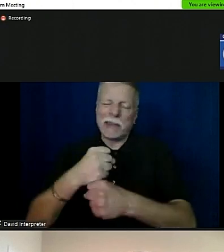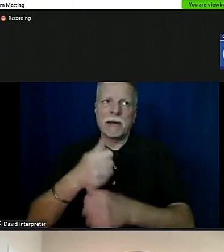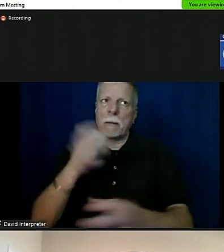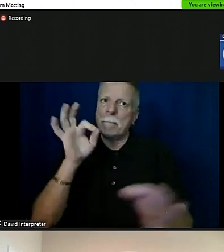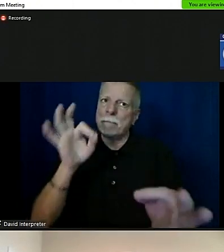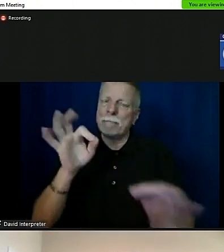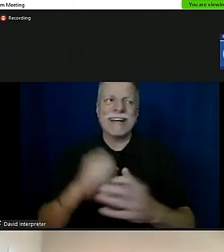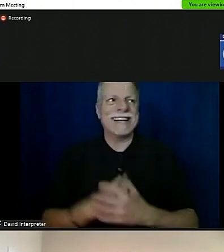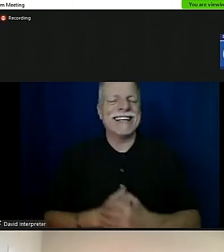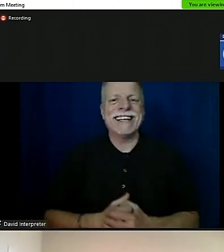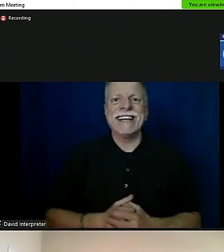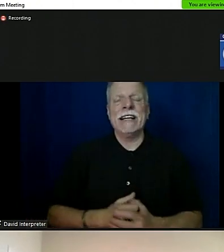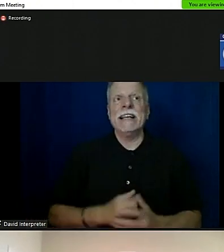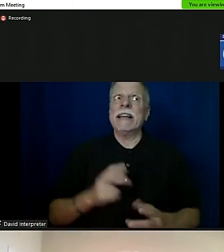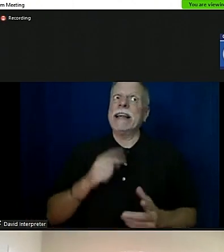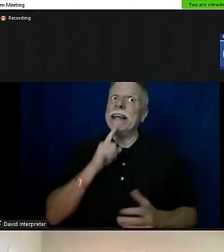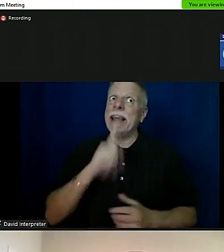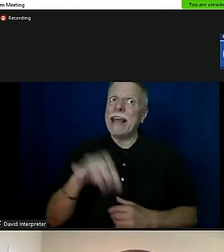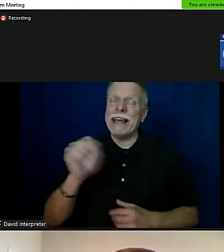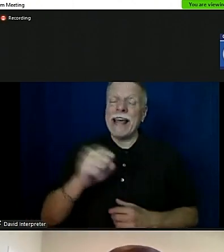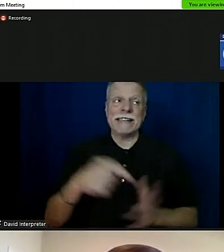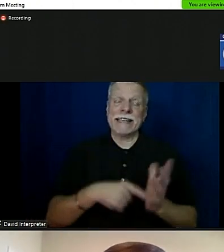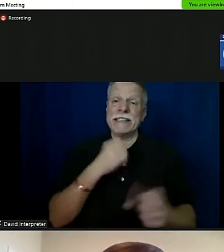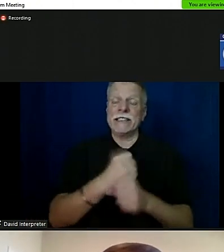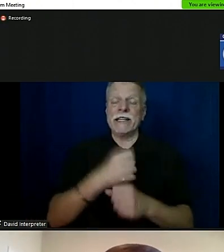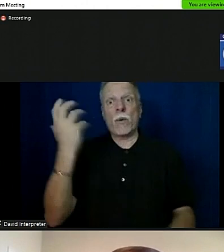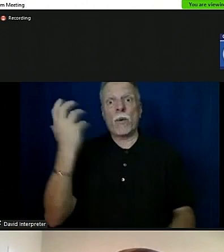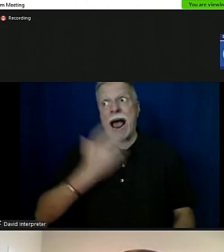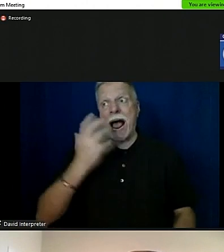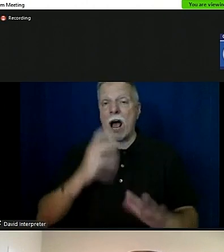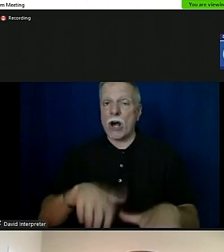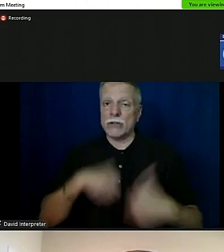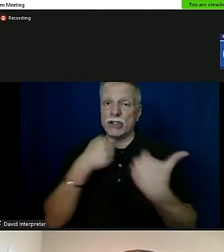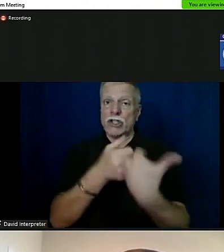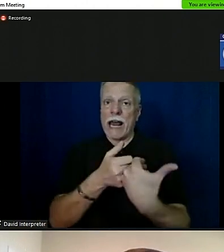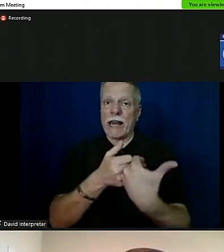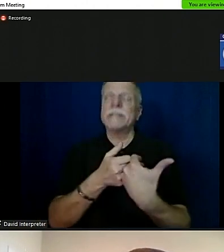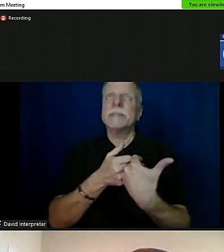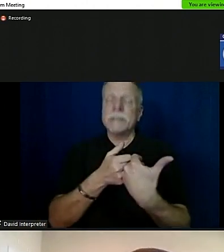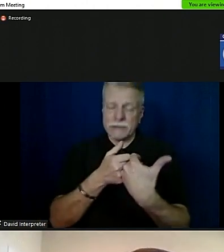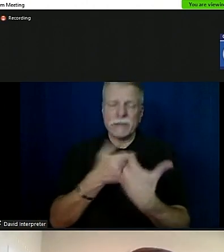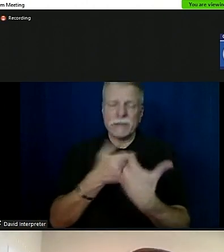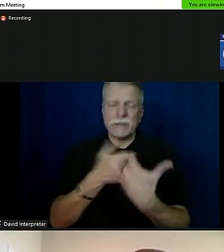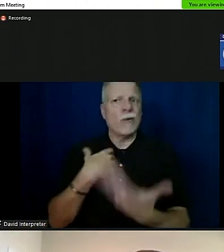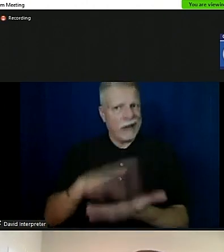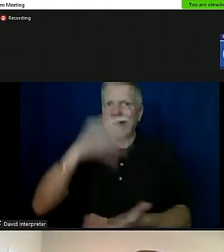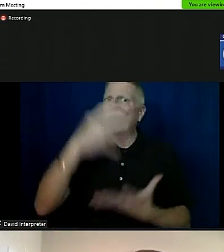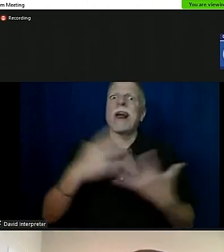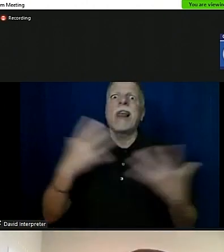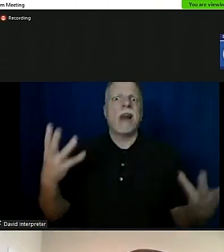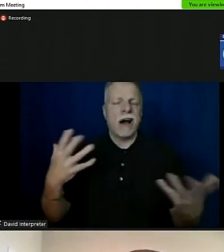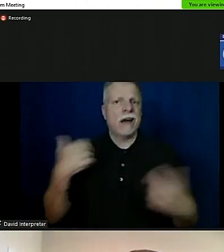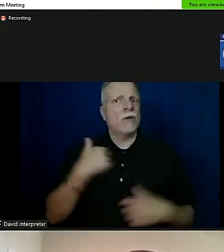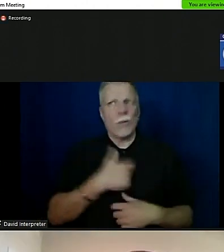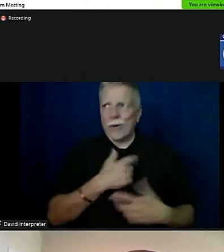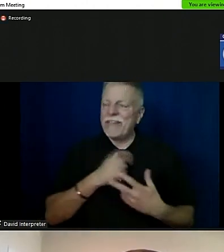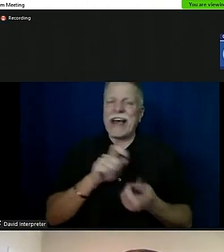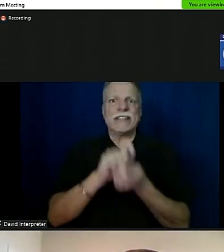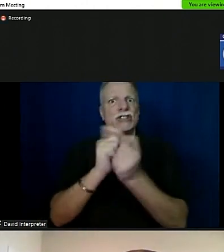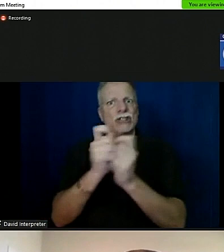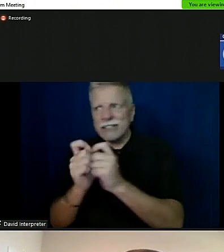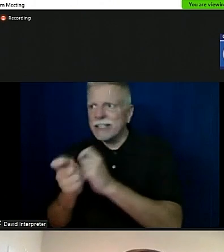It's certainly been a challenging year. We've learned a lot. We've had to modify our response multiple times over and over again to